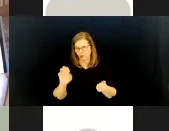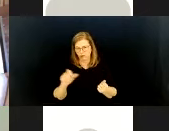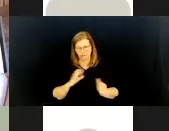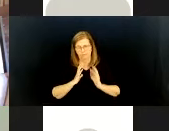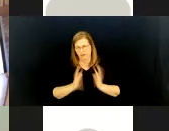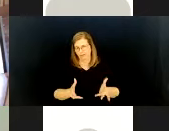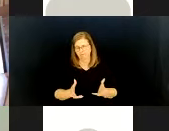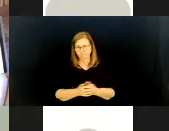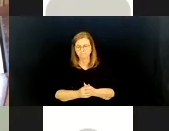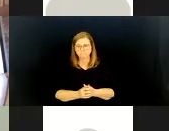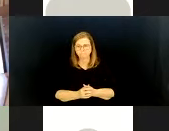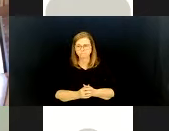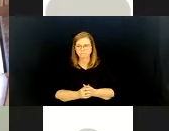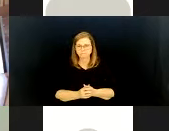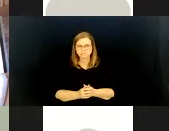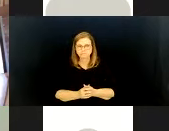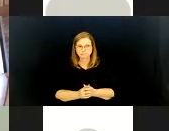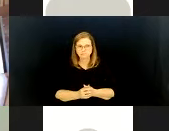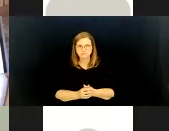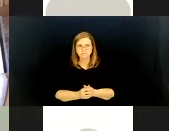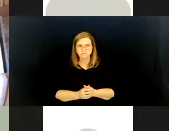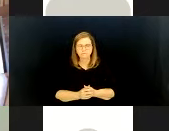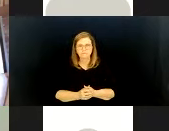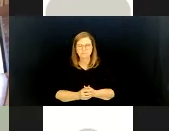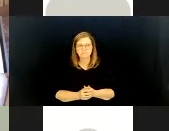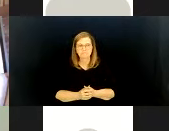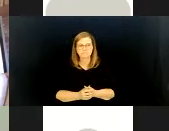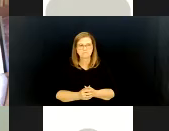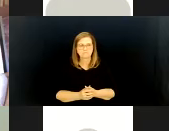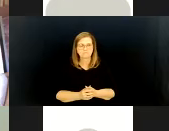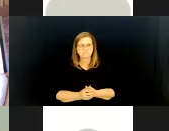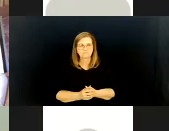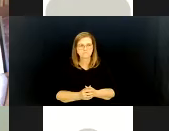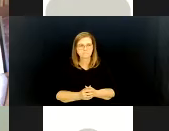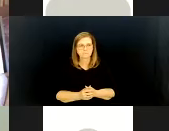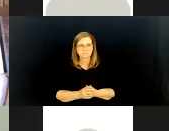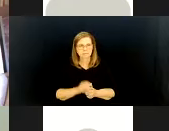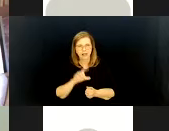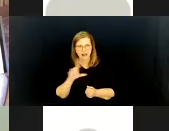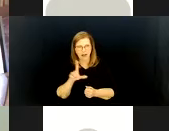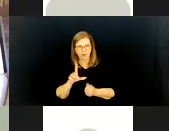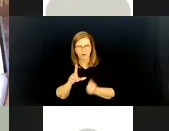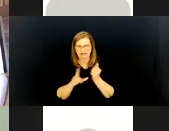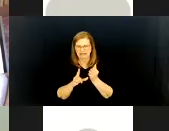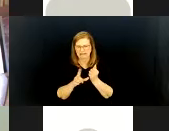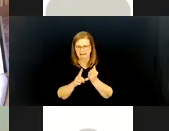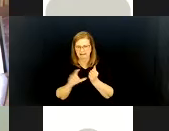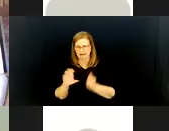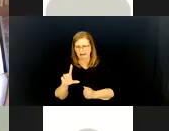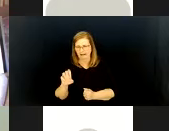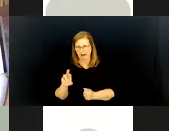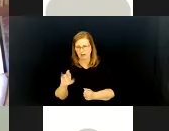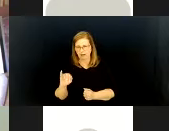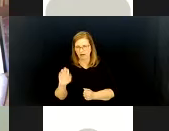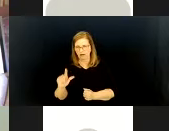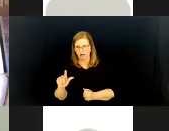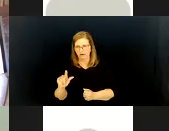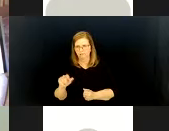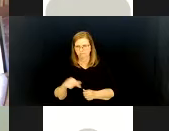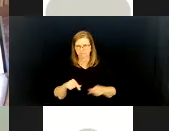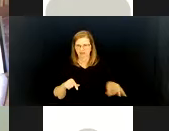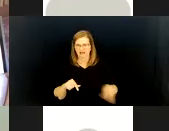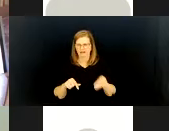So that's for Selena's library assistant clerical. And then also, which I think is really